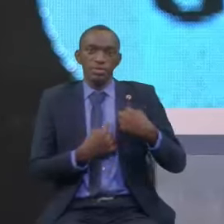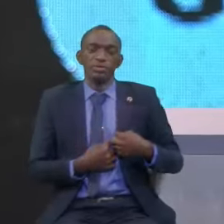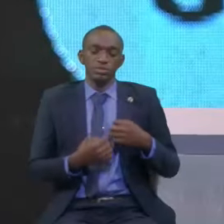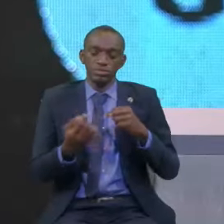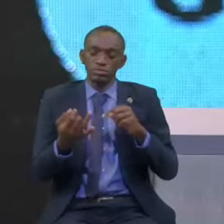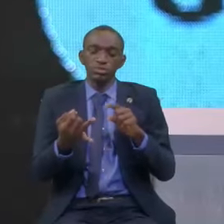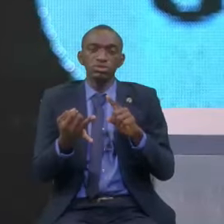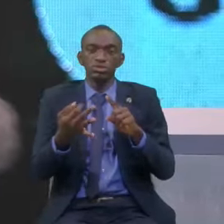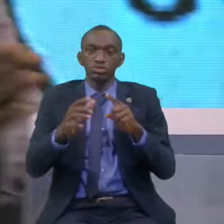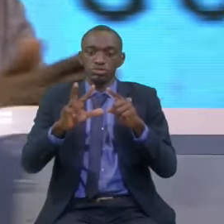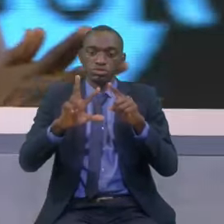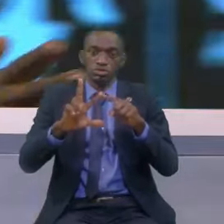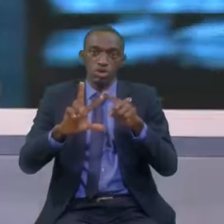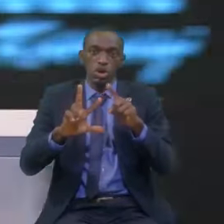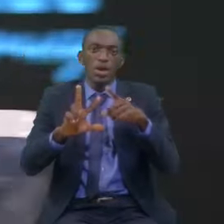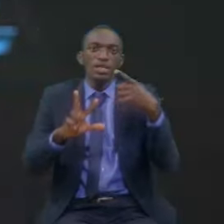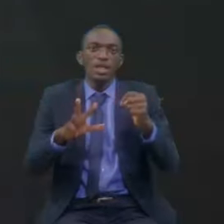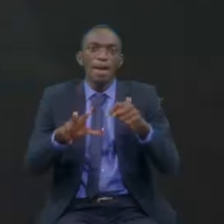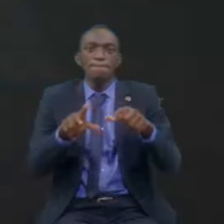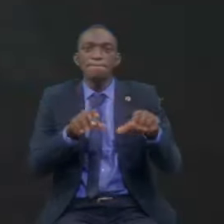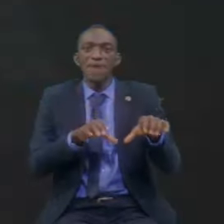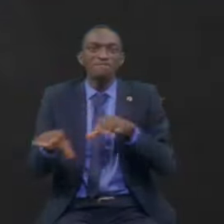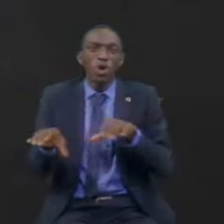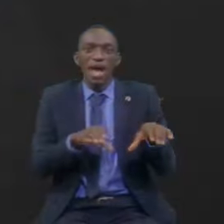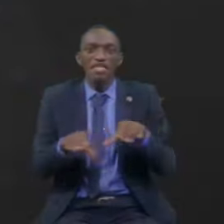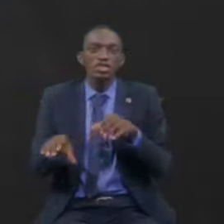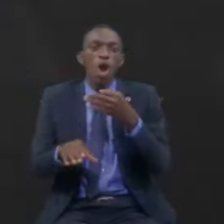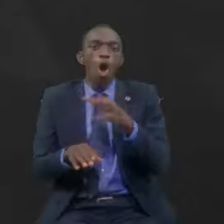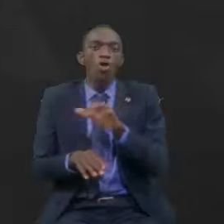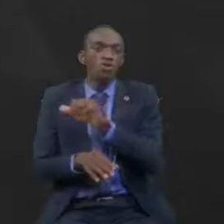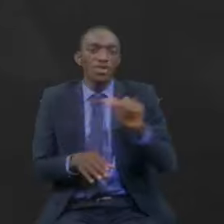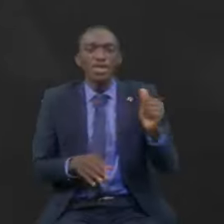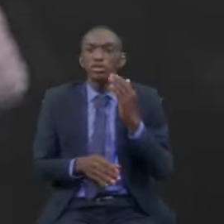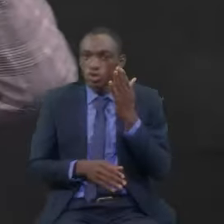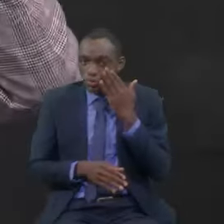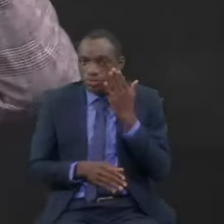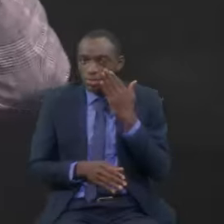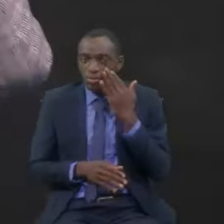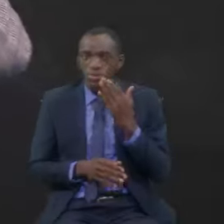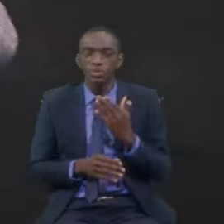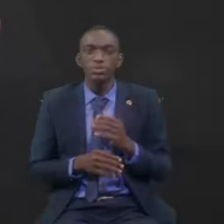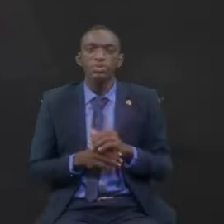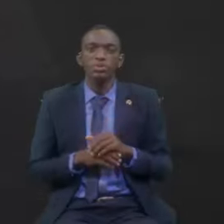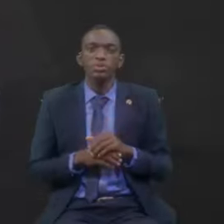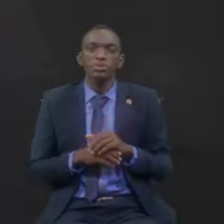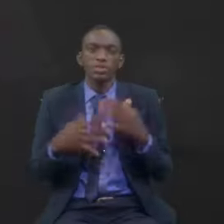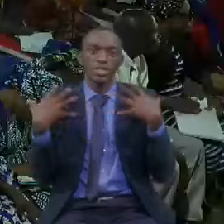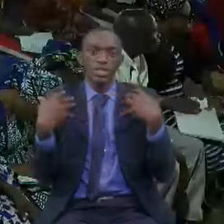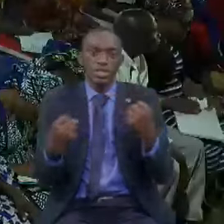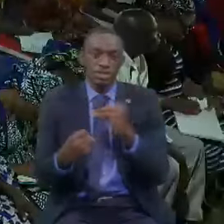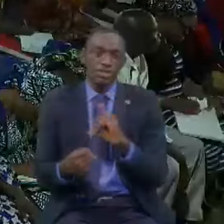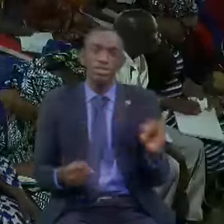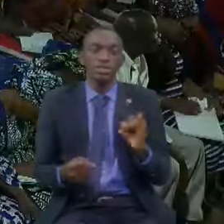performance of a notable healing. The healing you have tonight is not going to